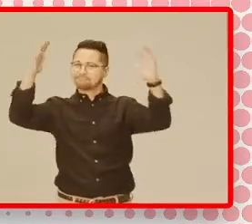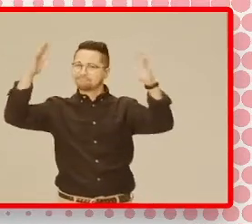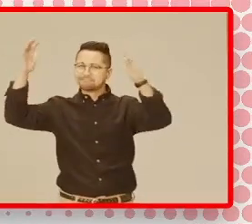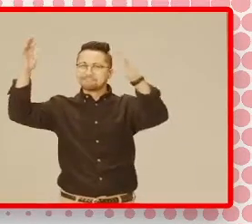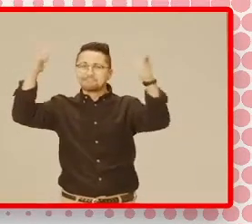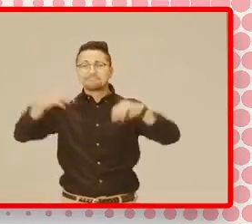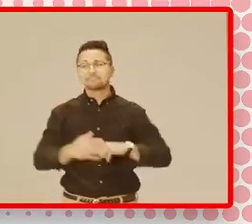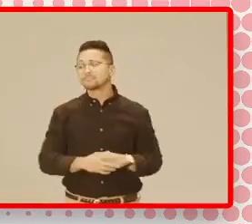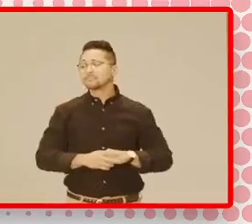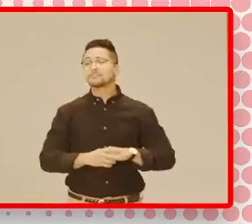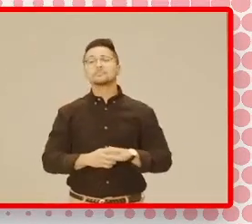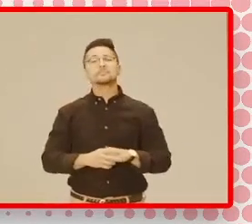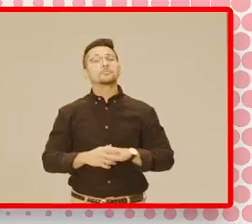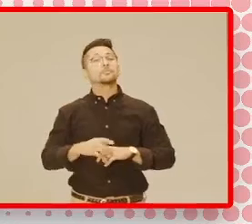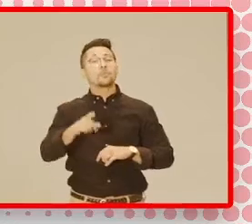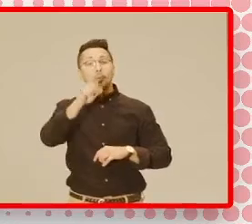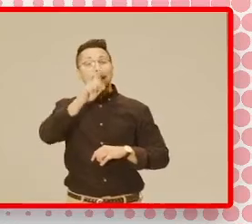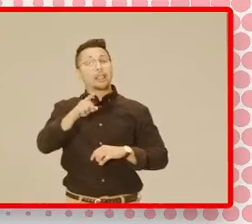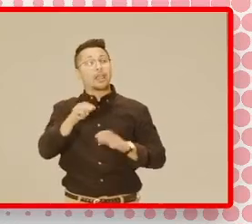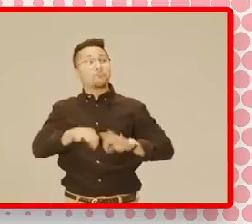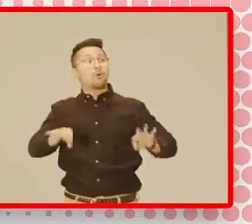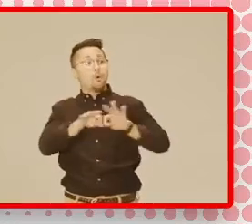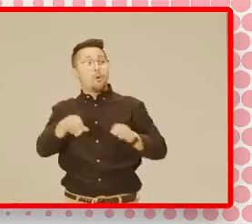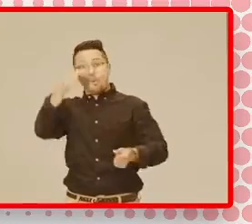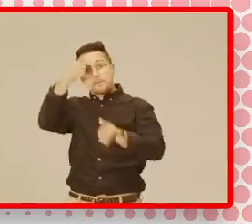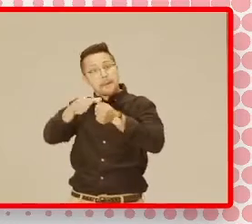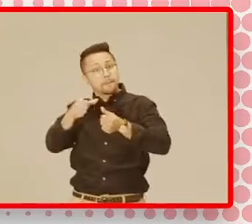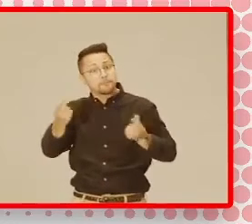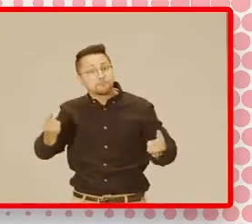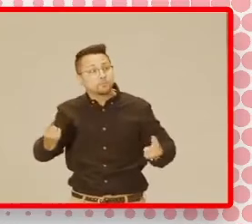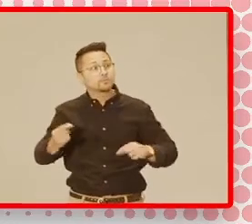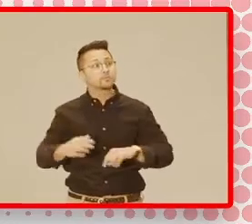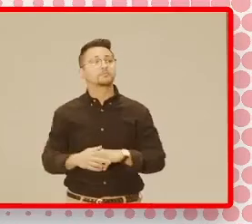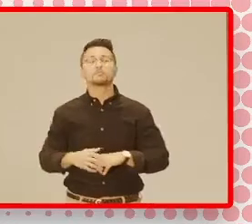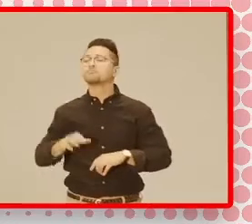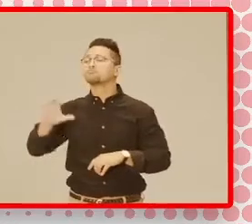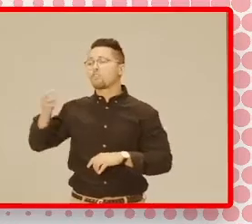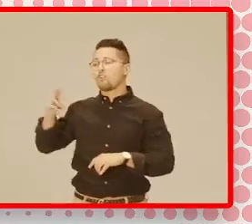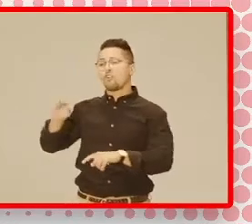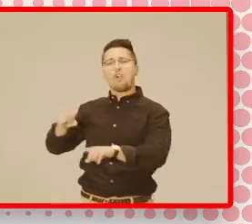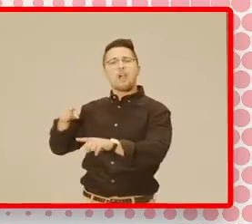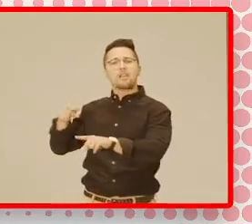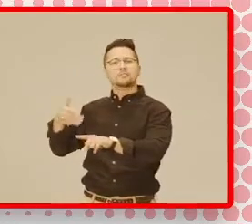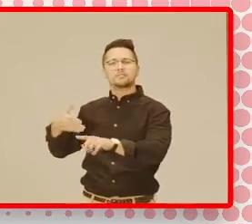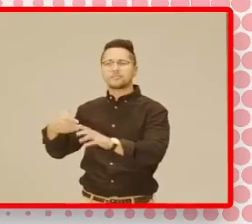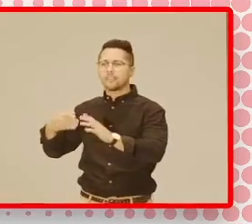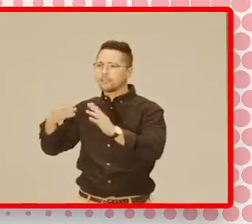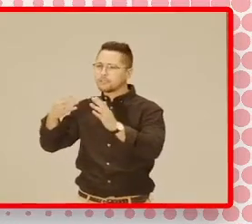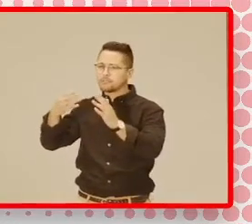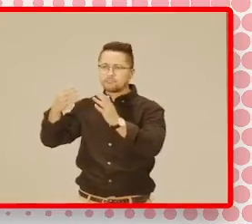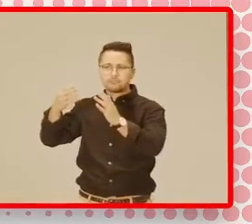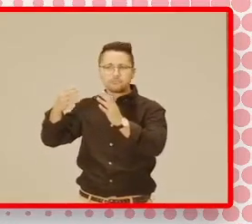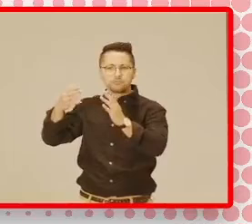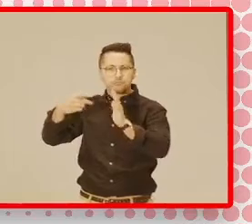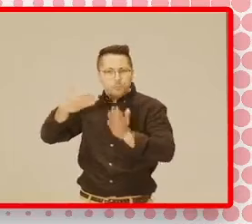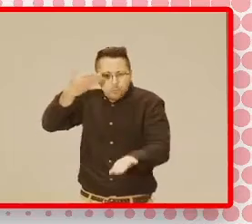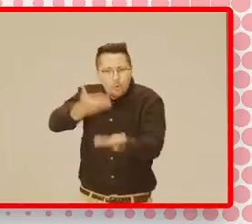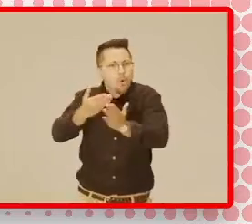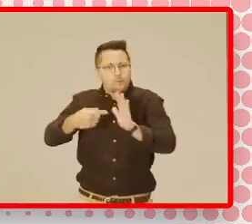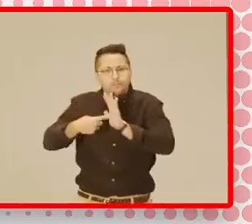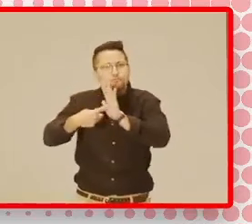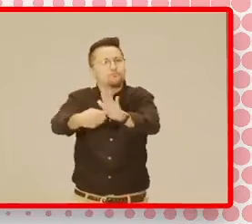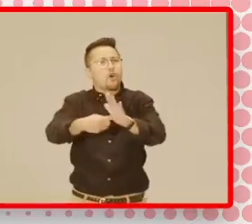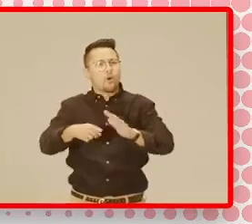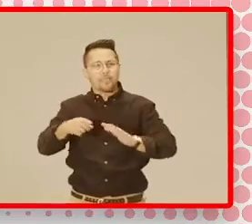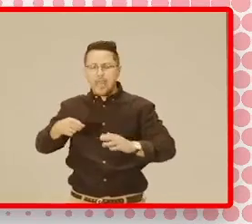The real message for all of us is Chris has shown us a way. He has this resiliency about him where he just sticks